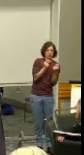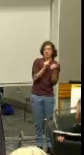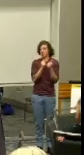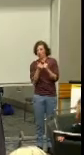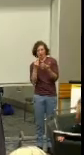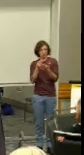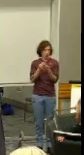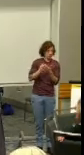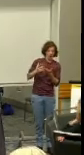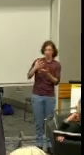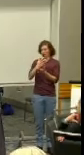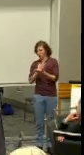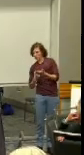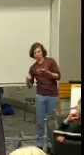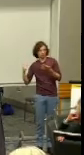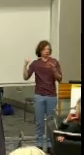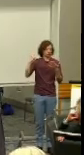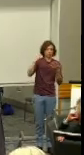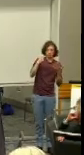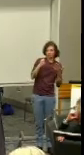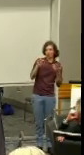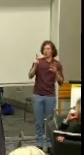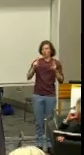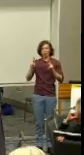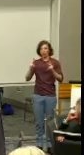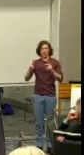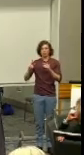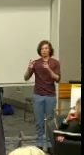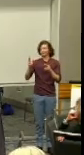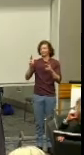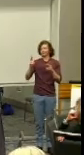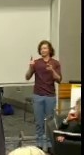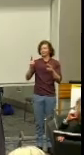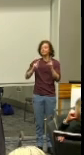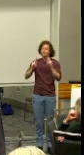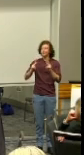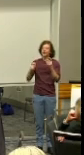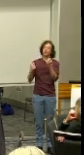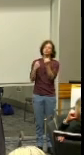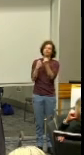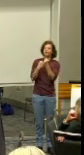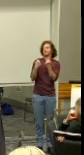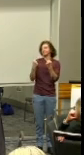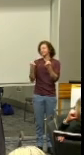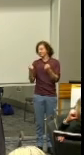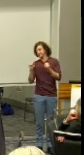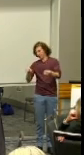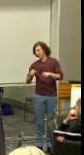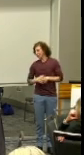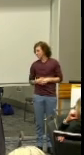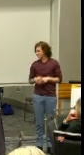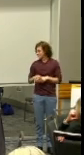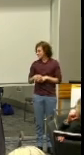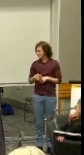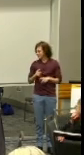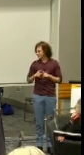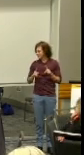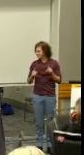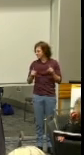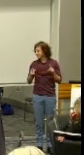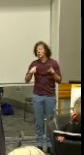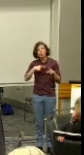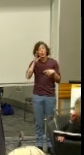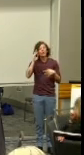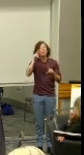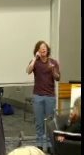etc. So we've secured about $700,000. That $1,000 is as important as the other $700,000, I guess. So we'll be applying